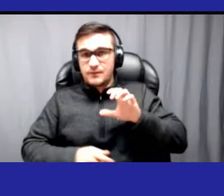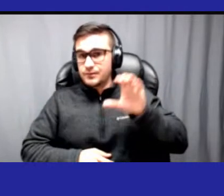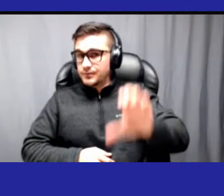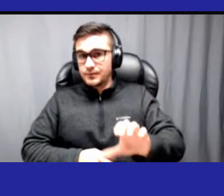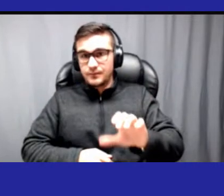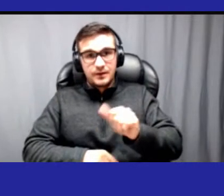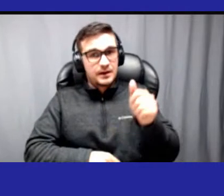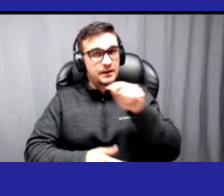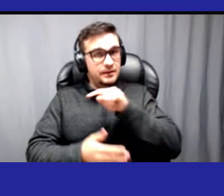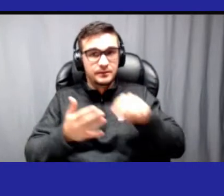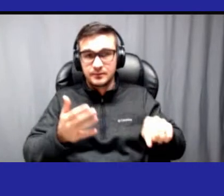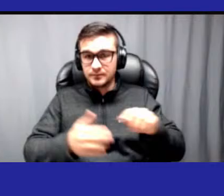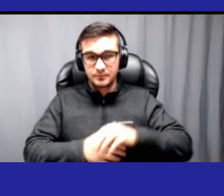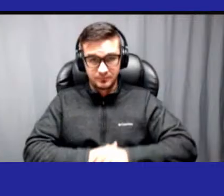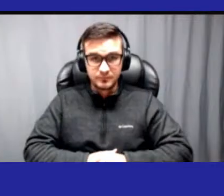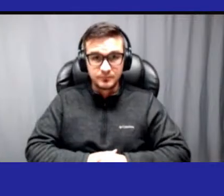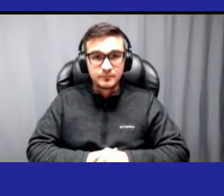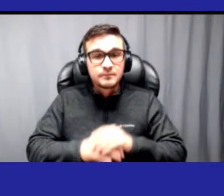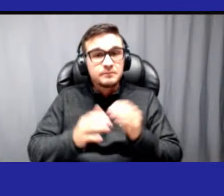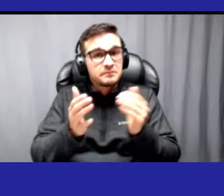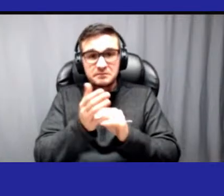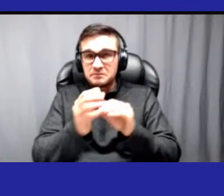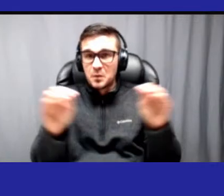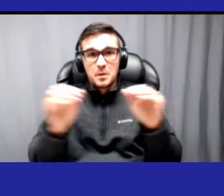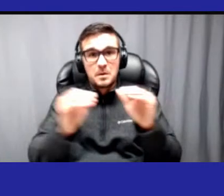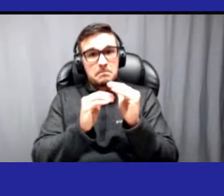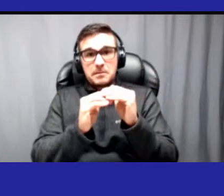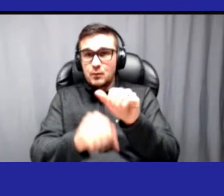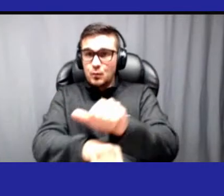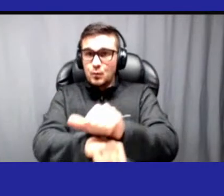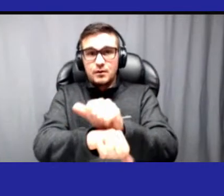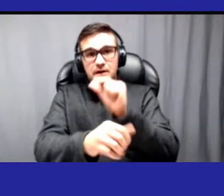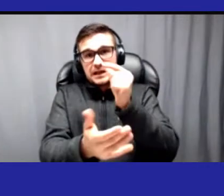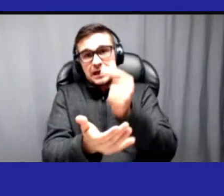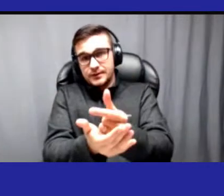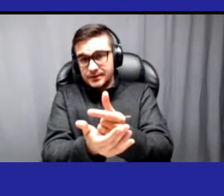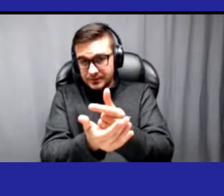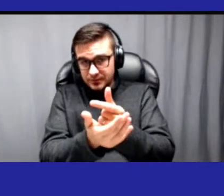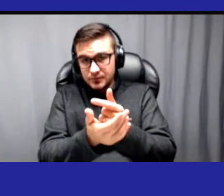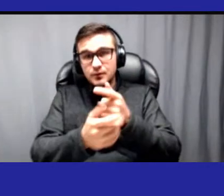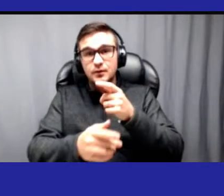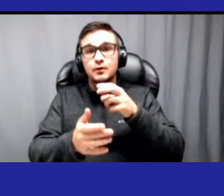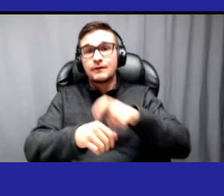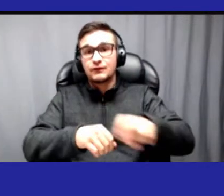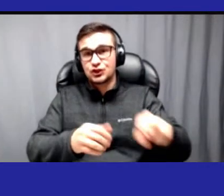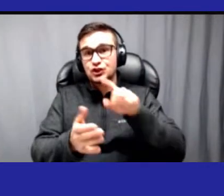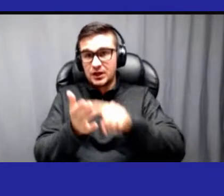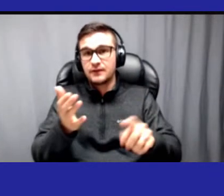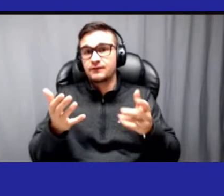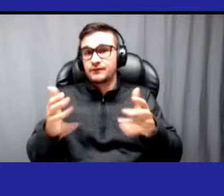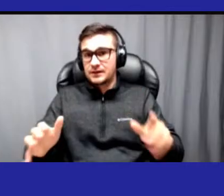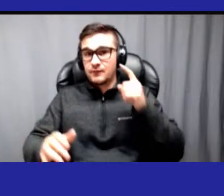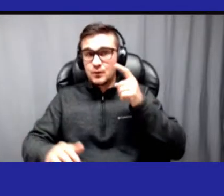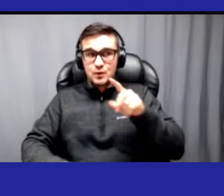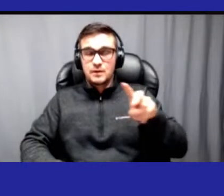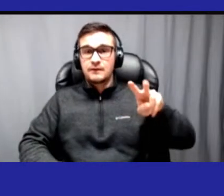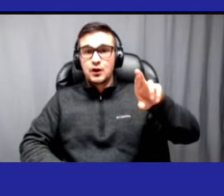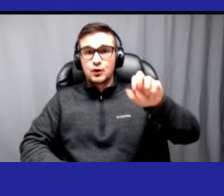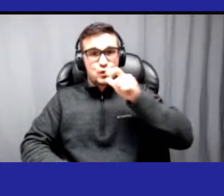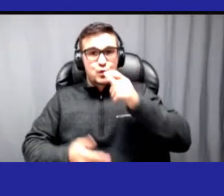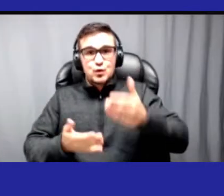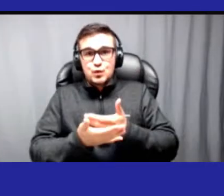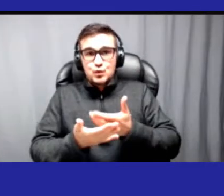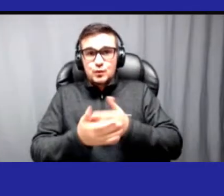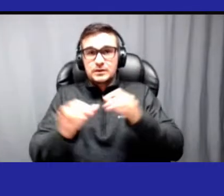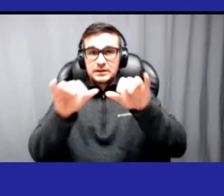And again, as I said, no minimum work is guaranteed. References checks were completed for the vendor that was new to the system. You see